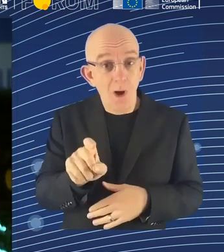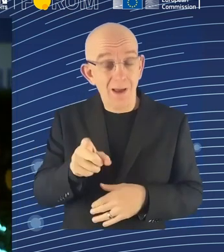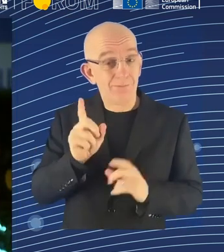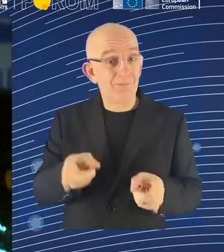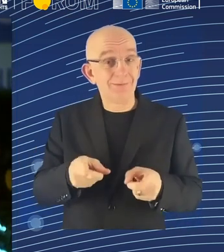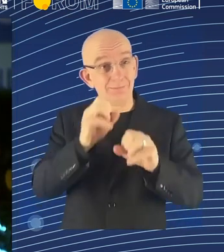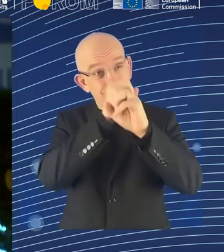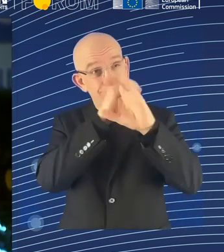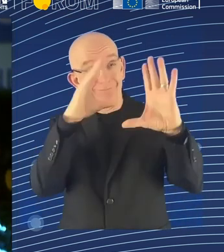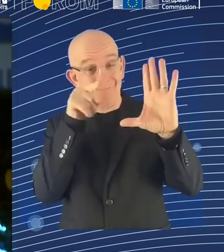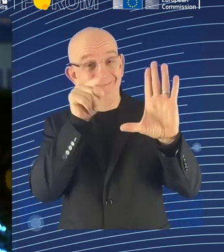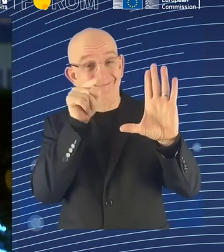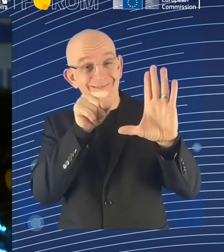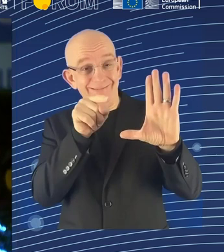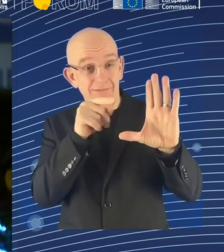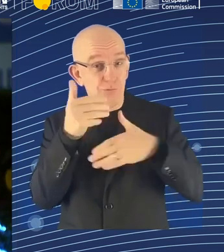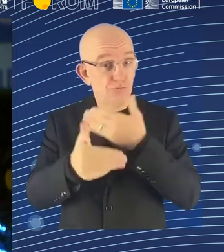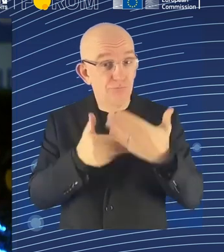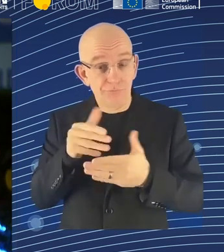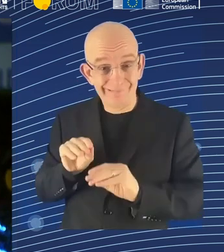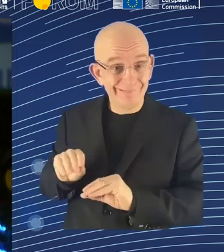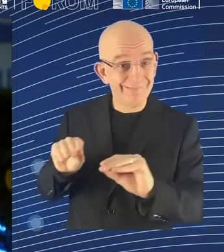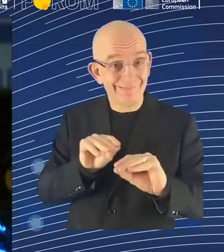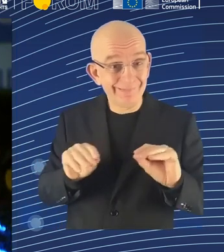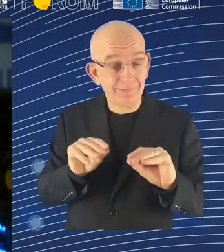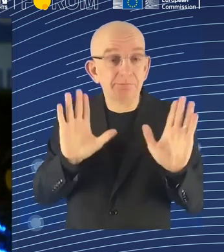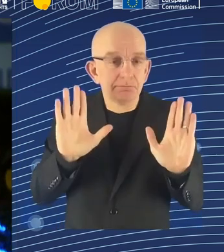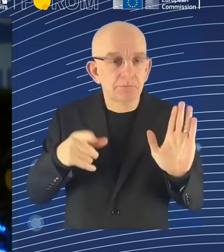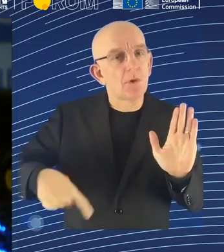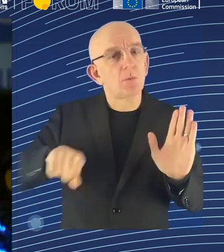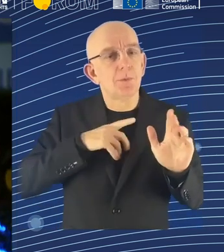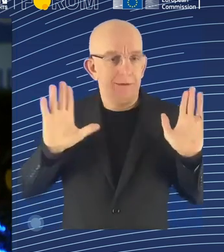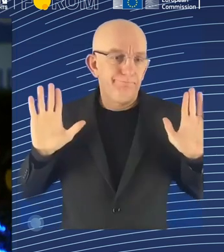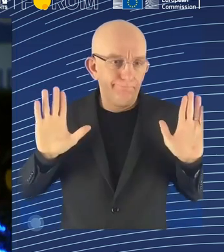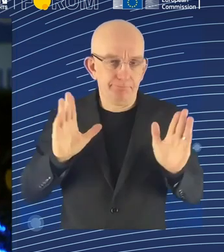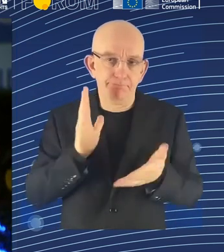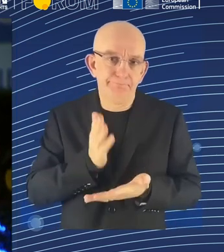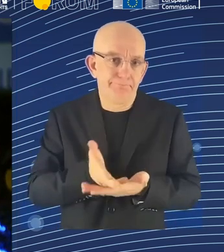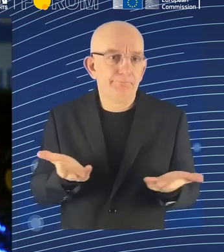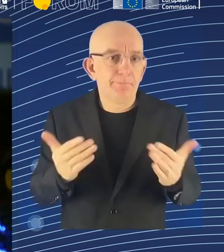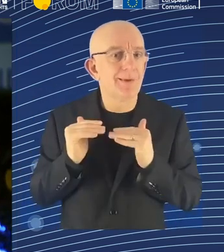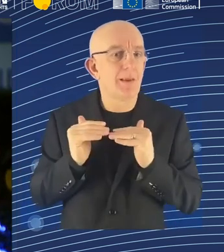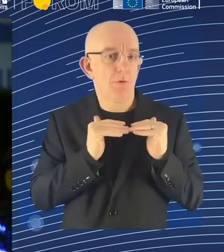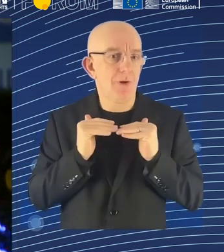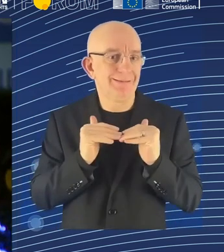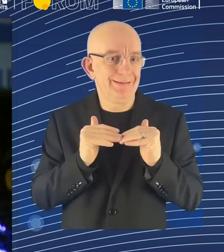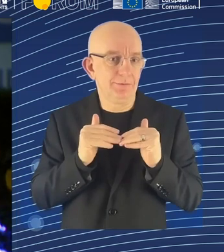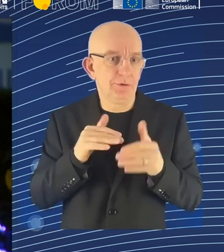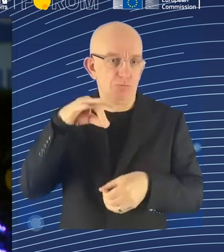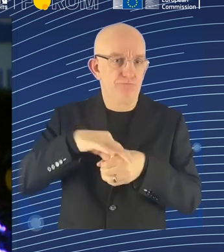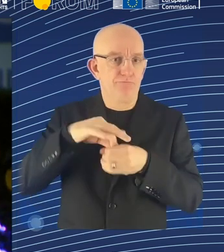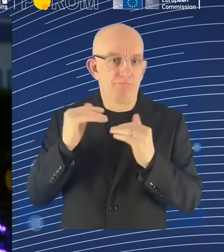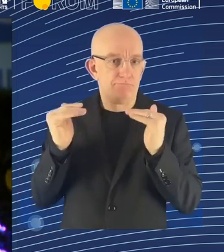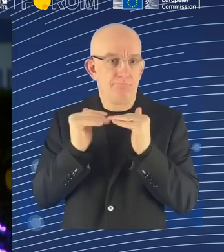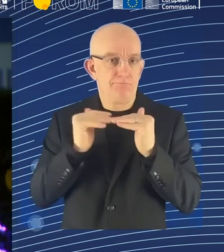largest democracy in the free world, one and a half times bigger than the United States. And we have 450 million citizens.